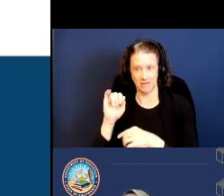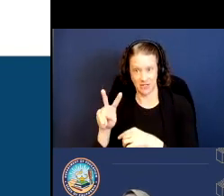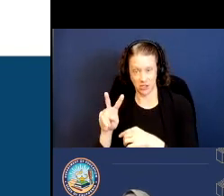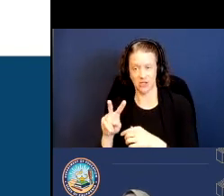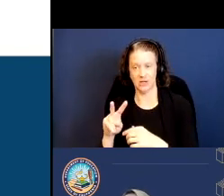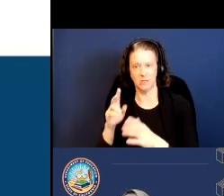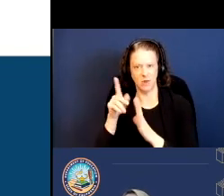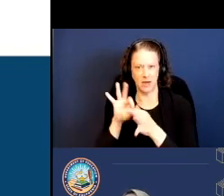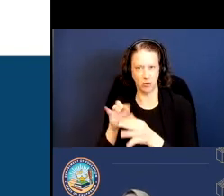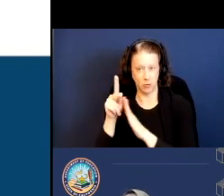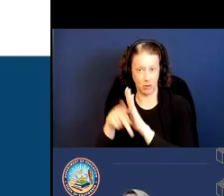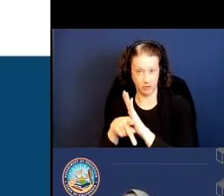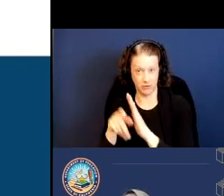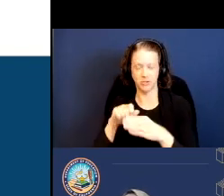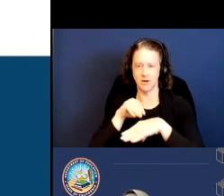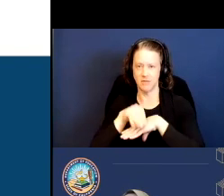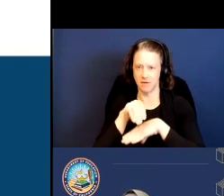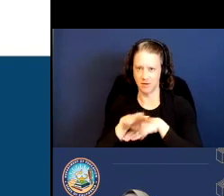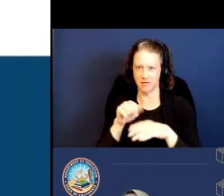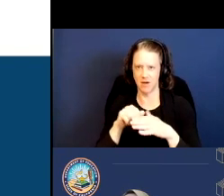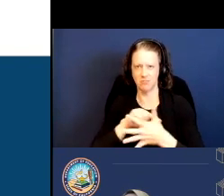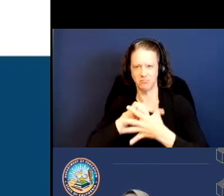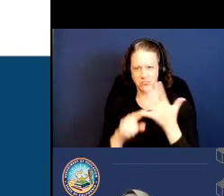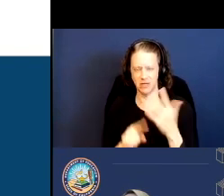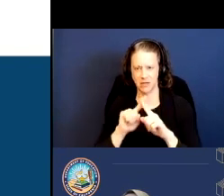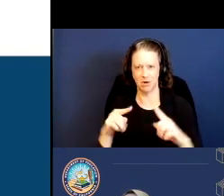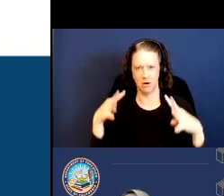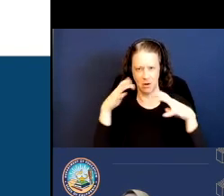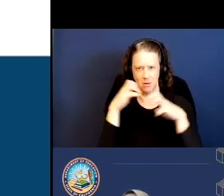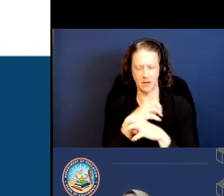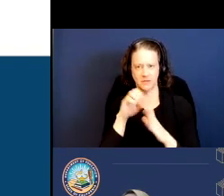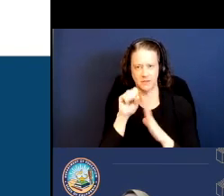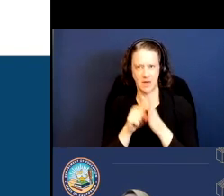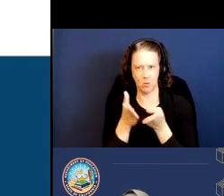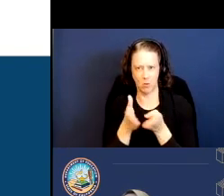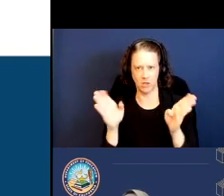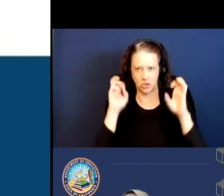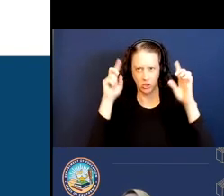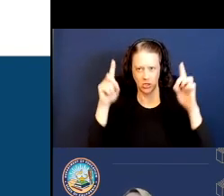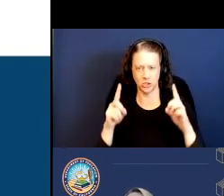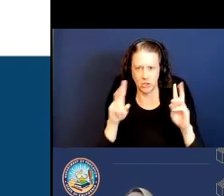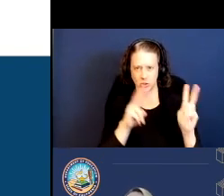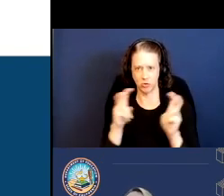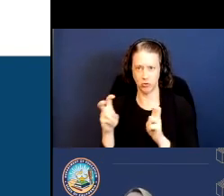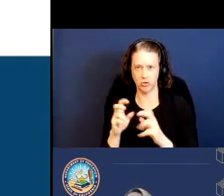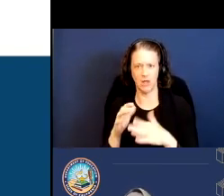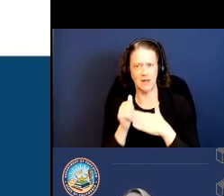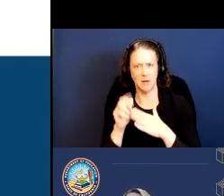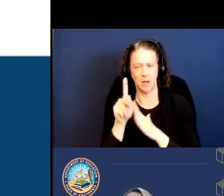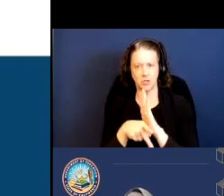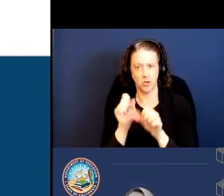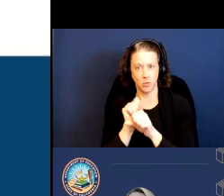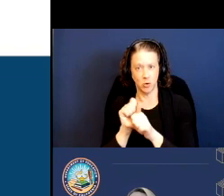and advises on a number of complex statewide education matters, leading policy work related to kids with disabilities. She